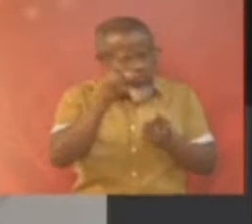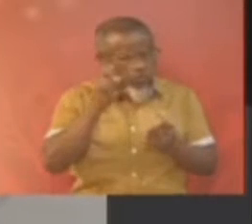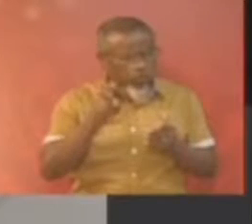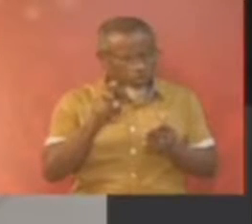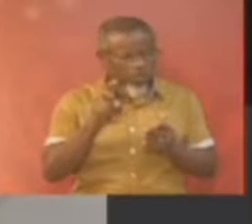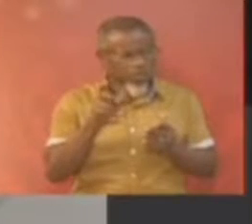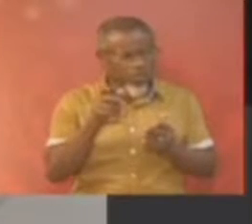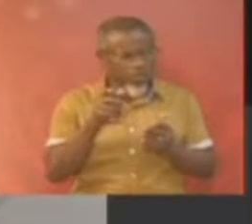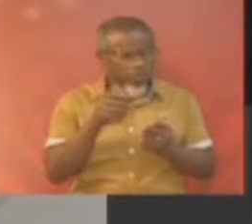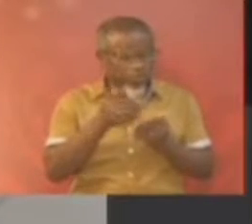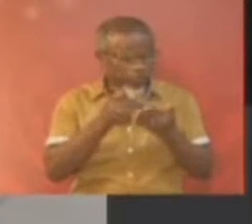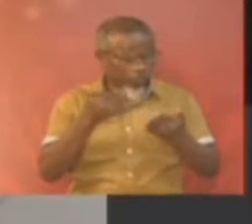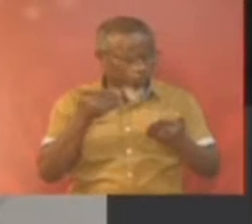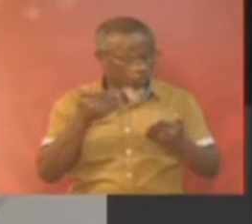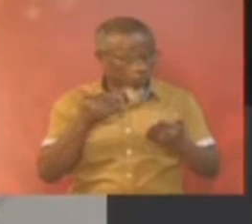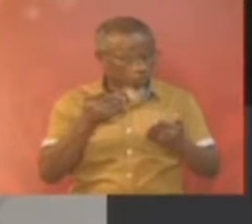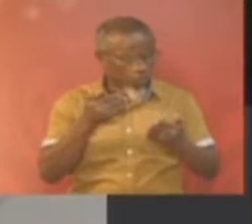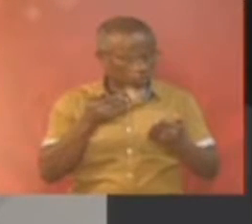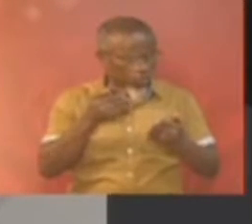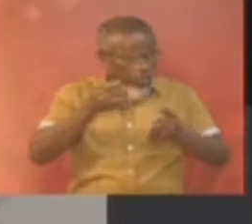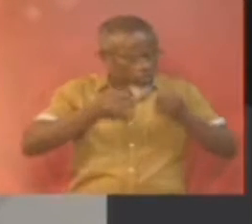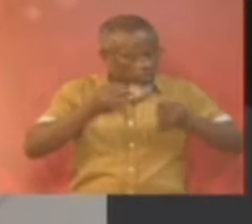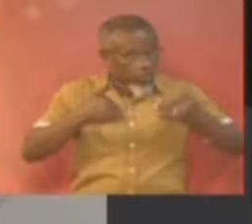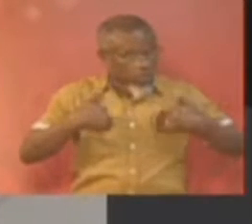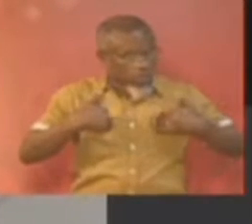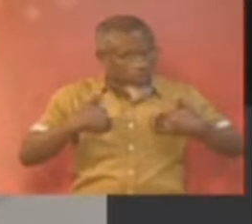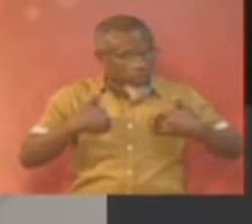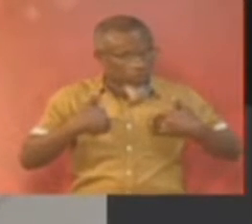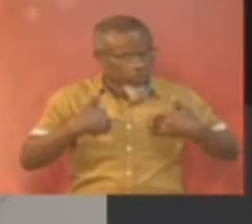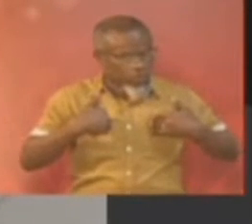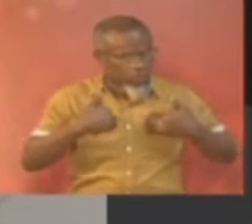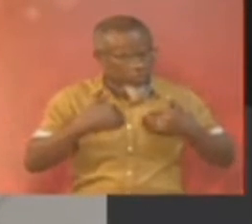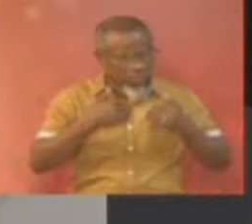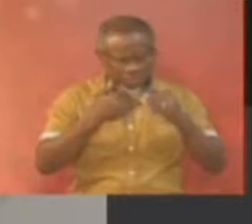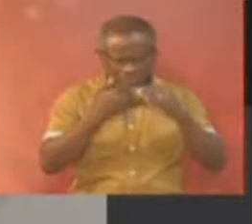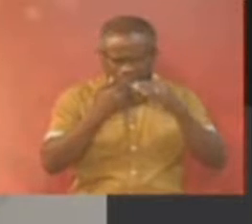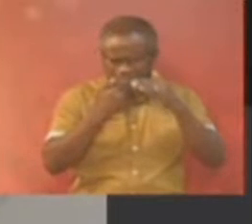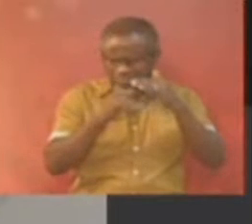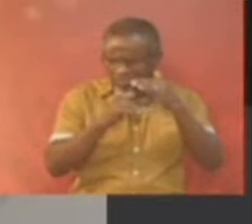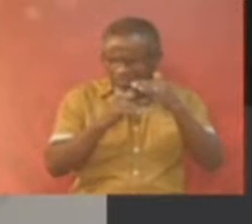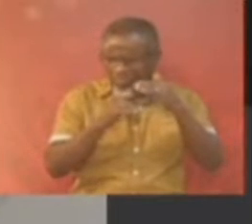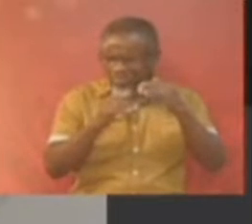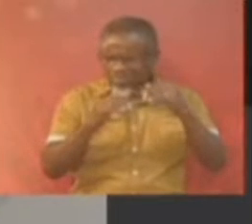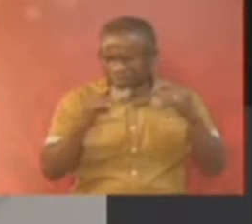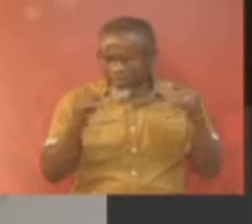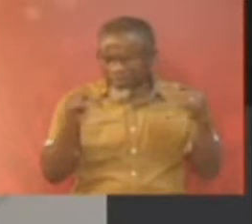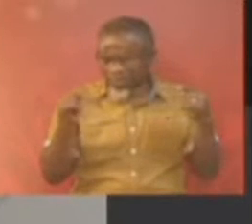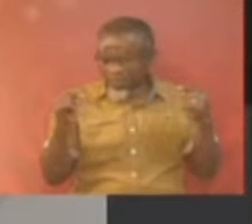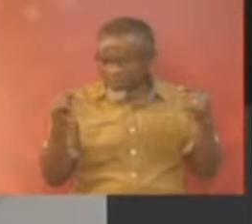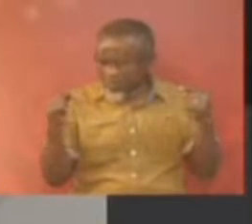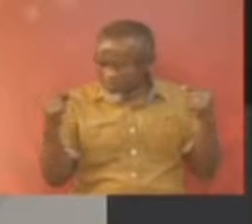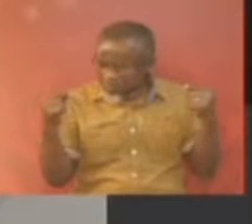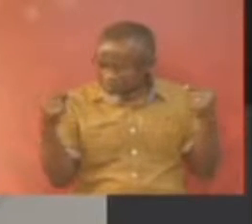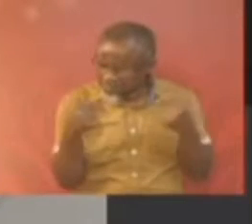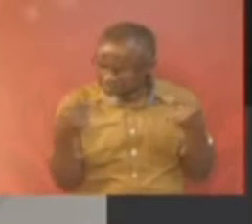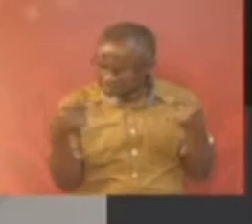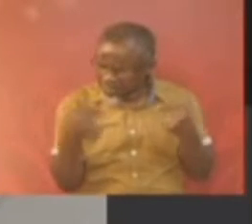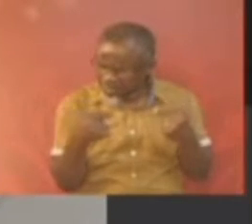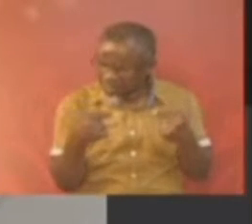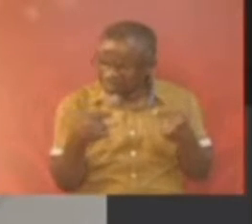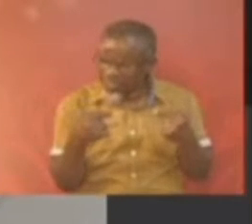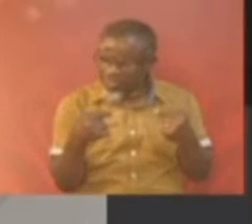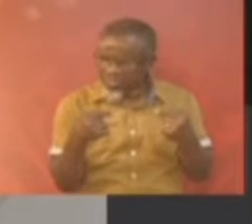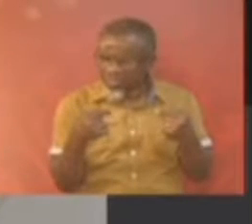asked, is there a shortage of pain medication in the country as well? Have you heard anything about that for conditions